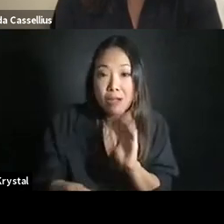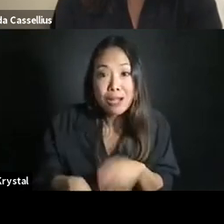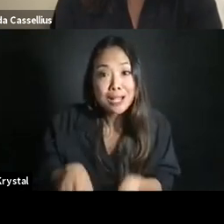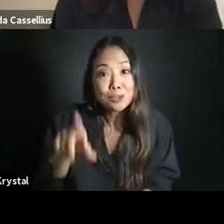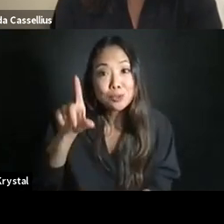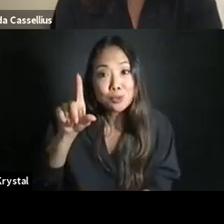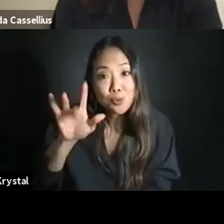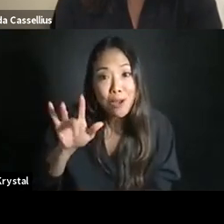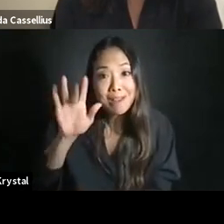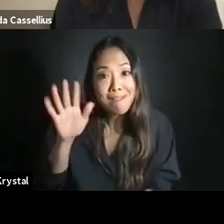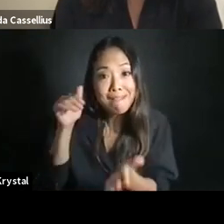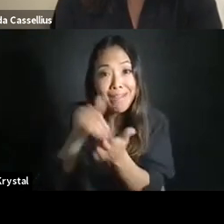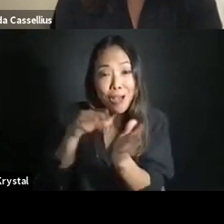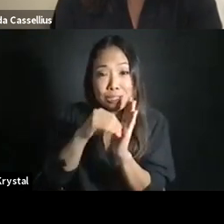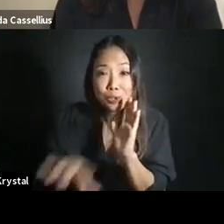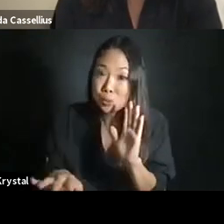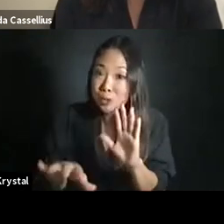on transportation